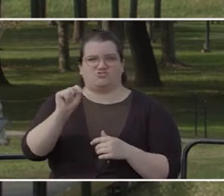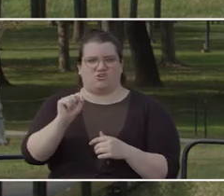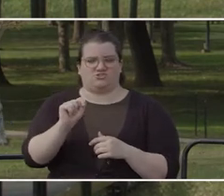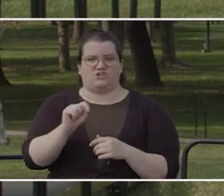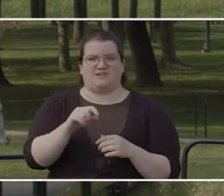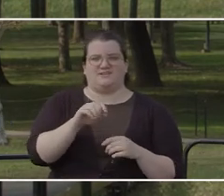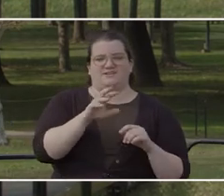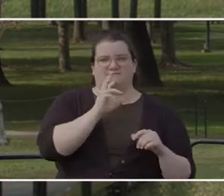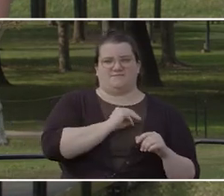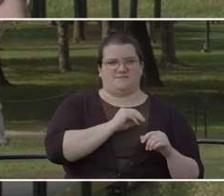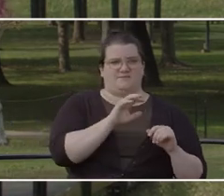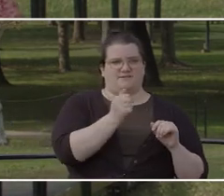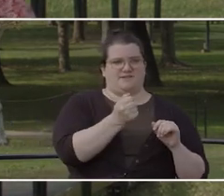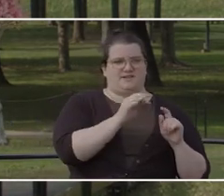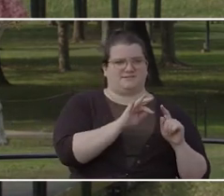1959 to